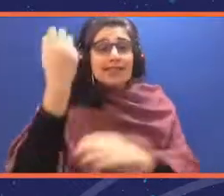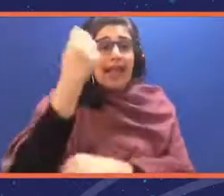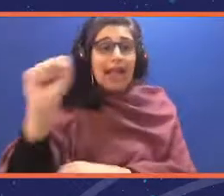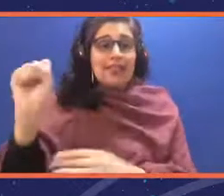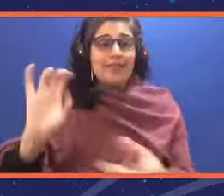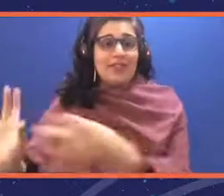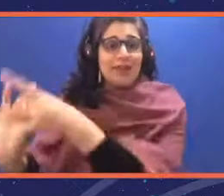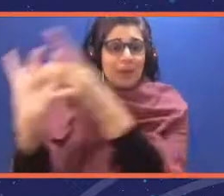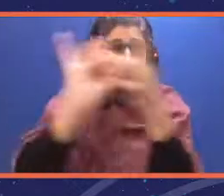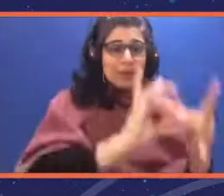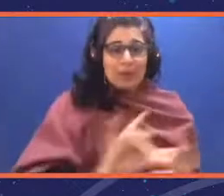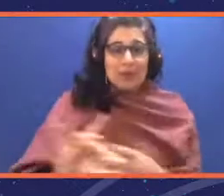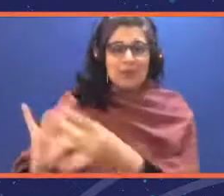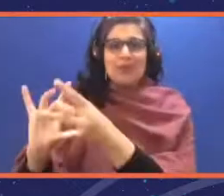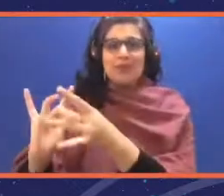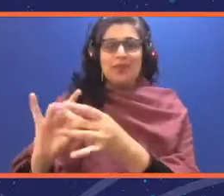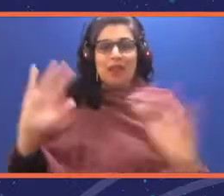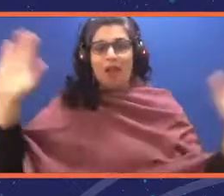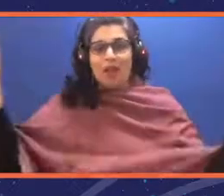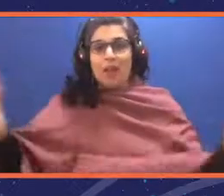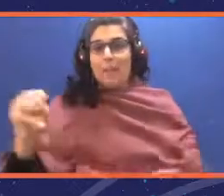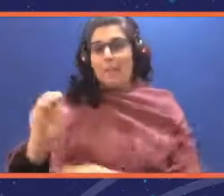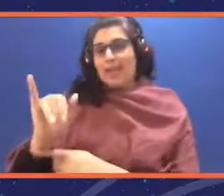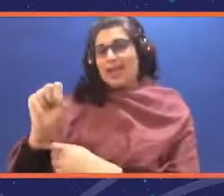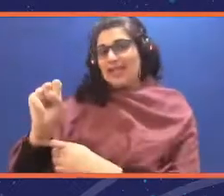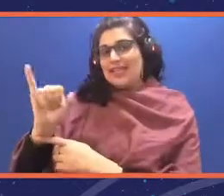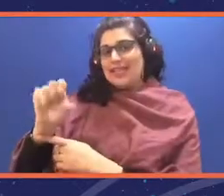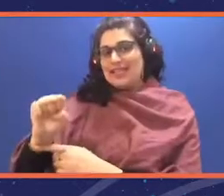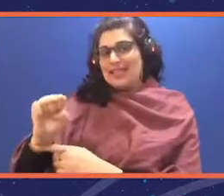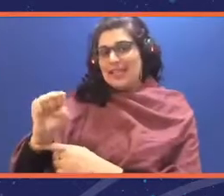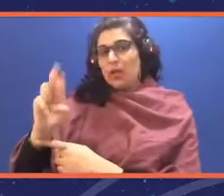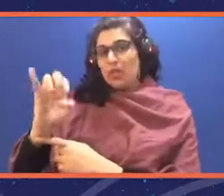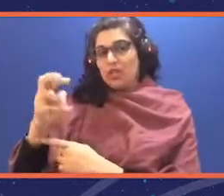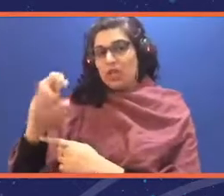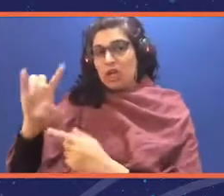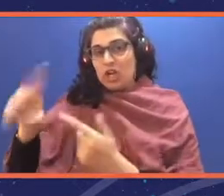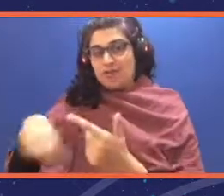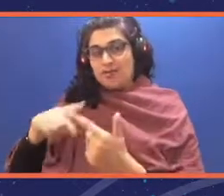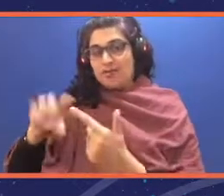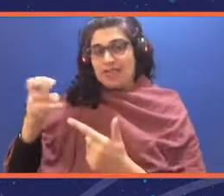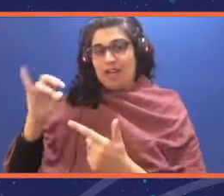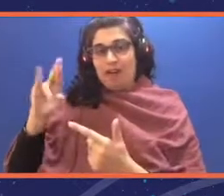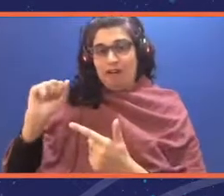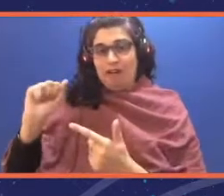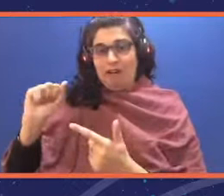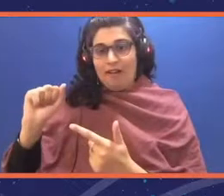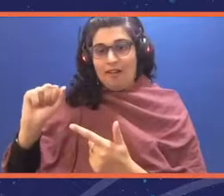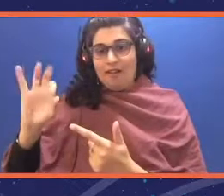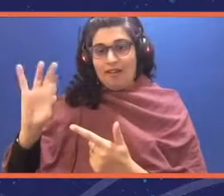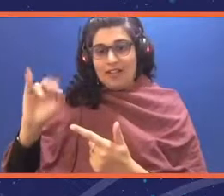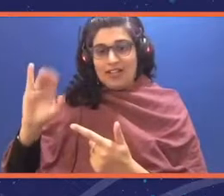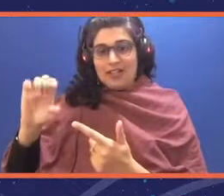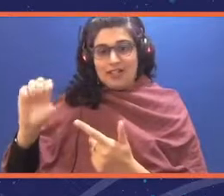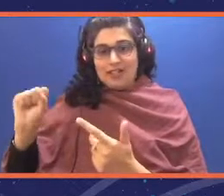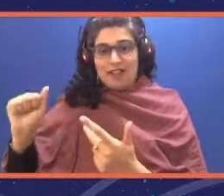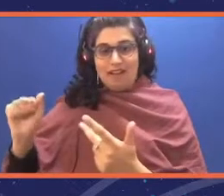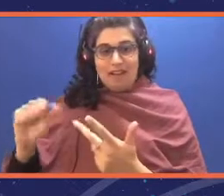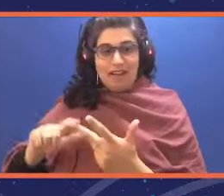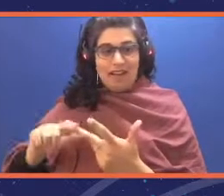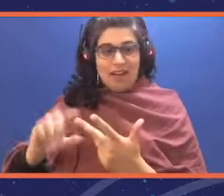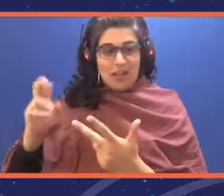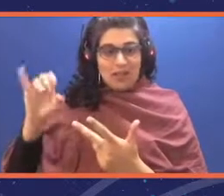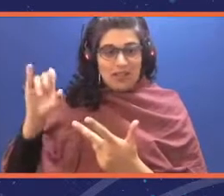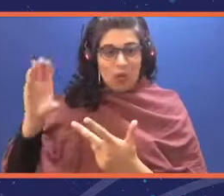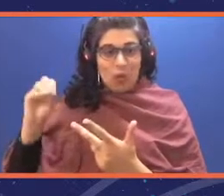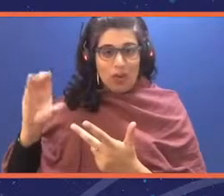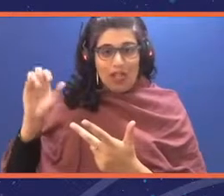on Maisie Richards, Kiara Francesca, Kate McNeely, and Crystal Clarity. I'm gonna read y'all's